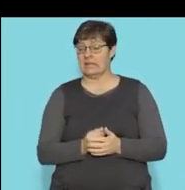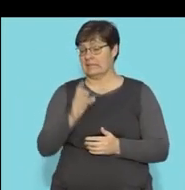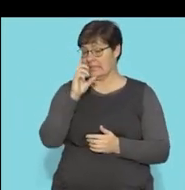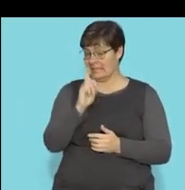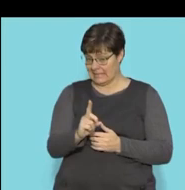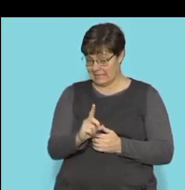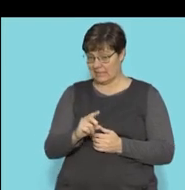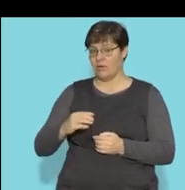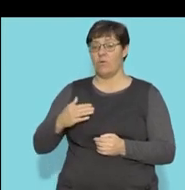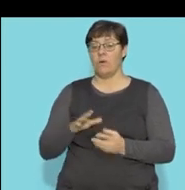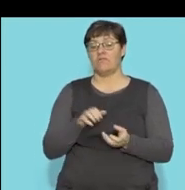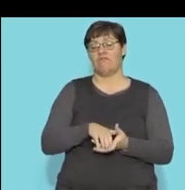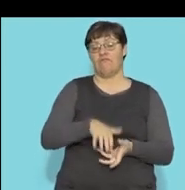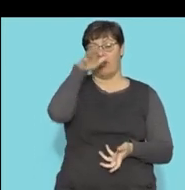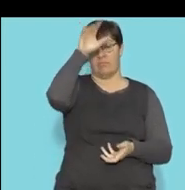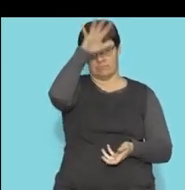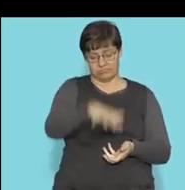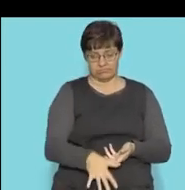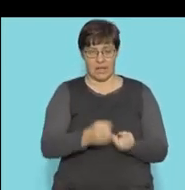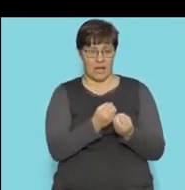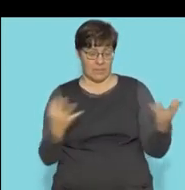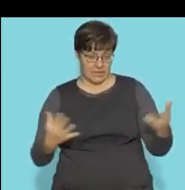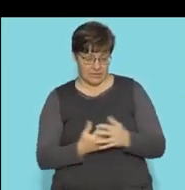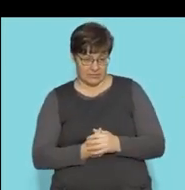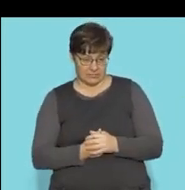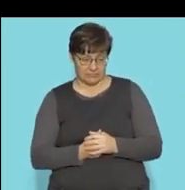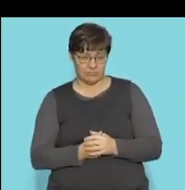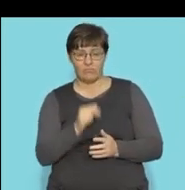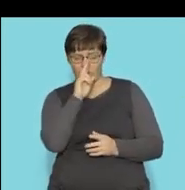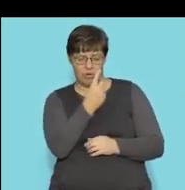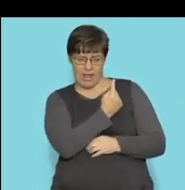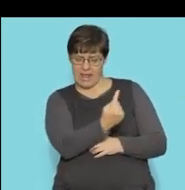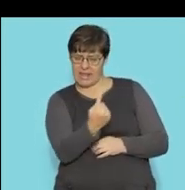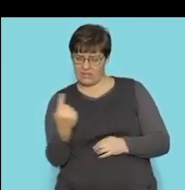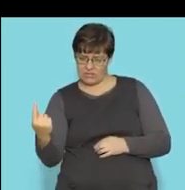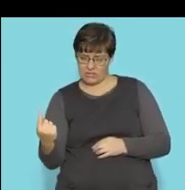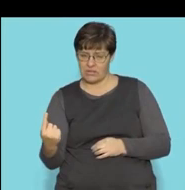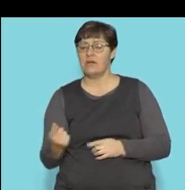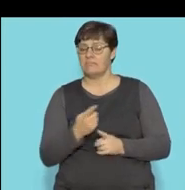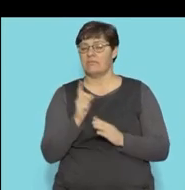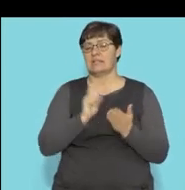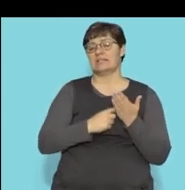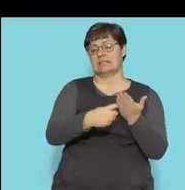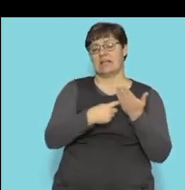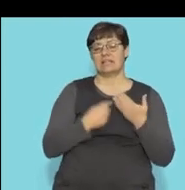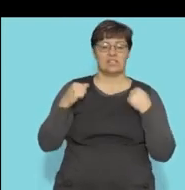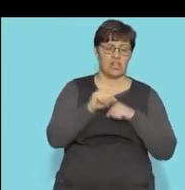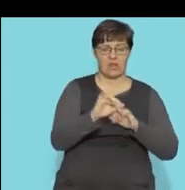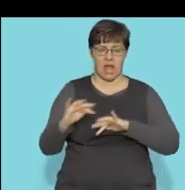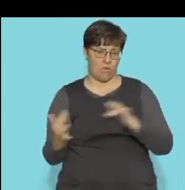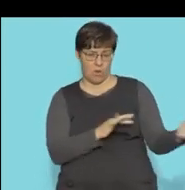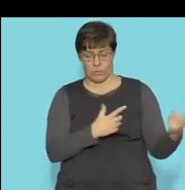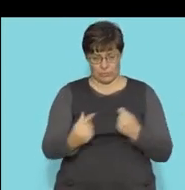then D is asking me for the volume of the factory. So we're going to look at each of these individually, and we're going to